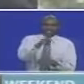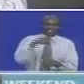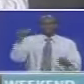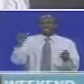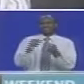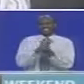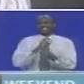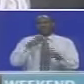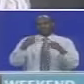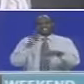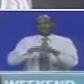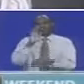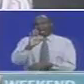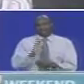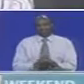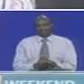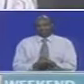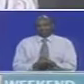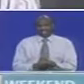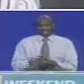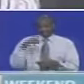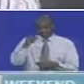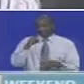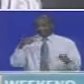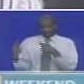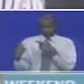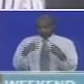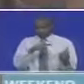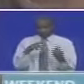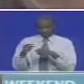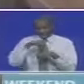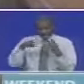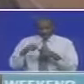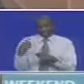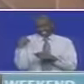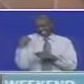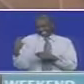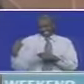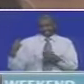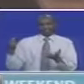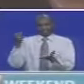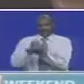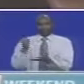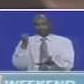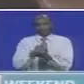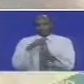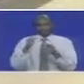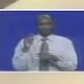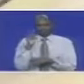wakati wao. The firefighting continues over the recent state appointments.